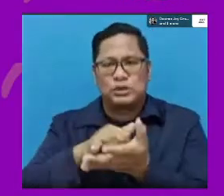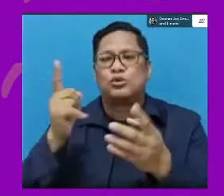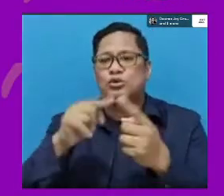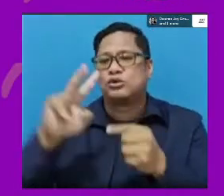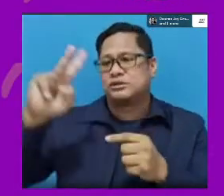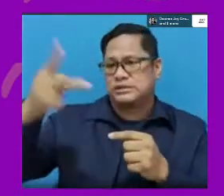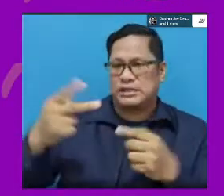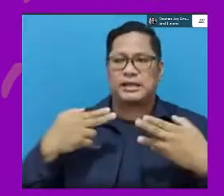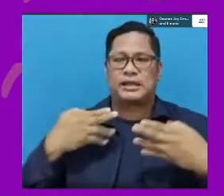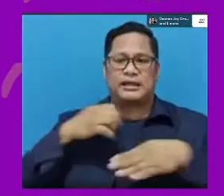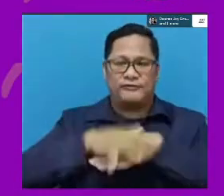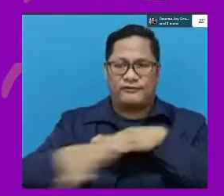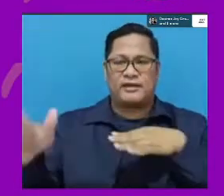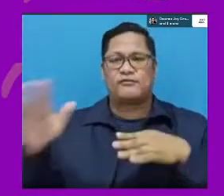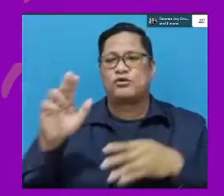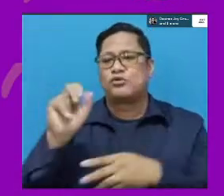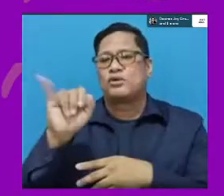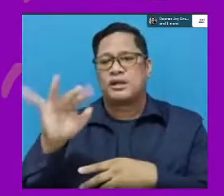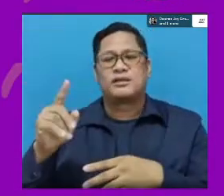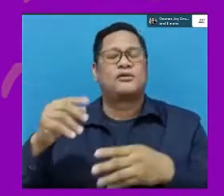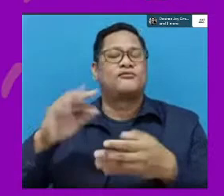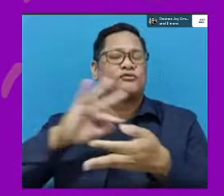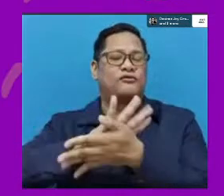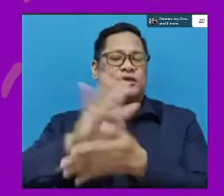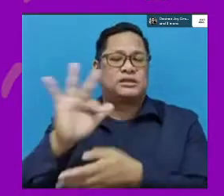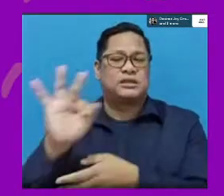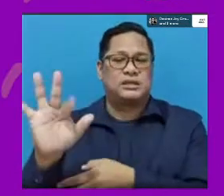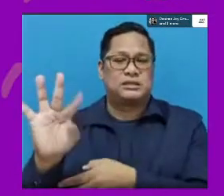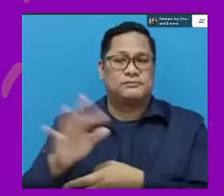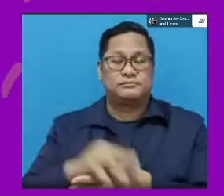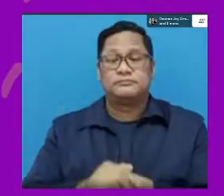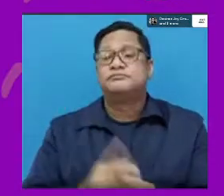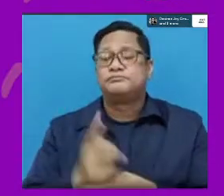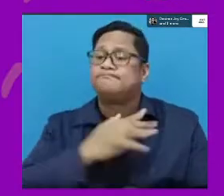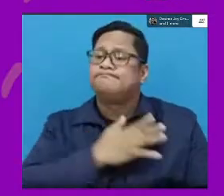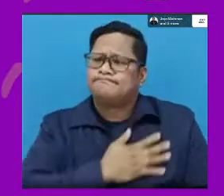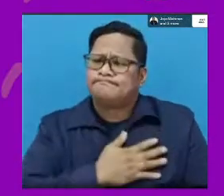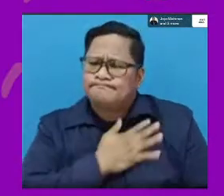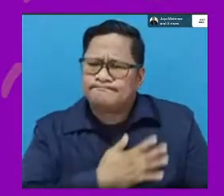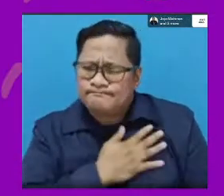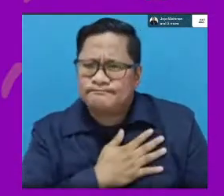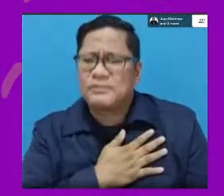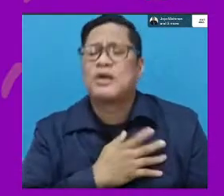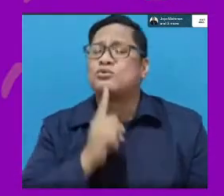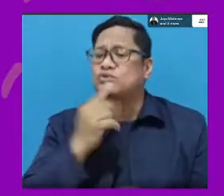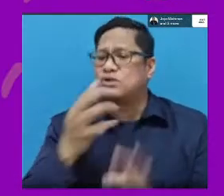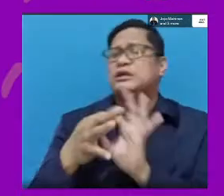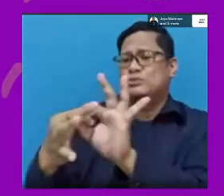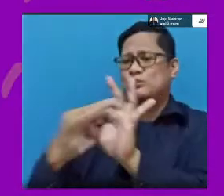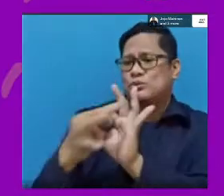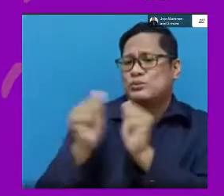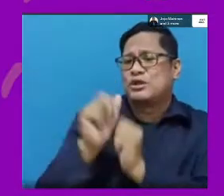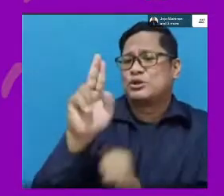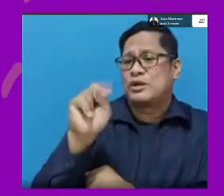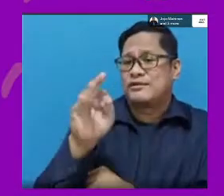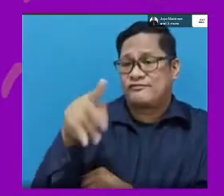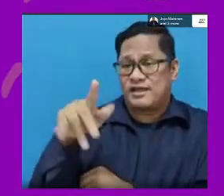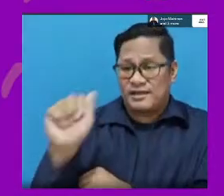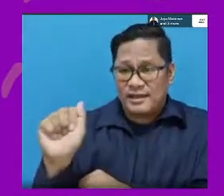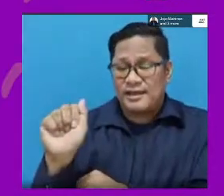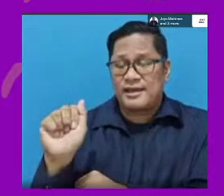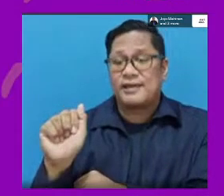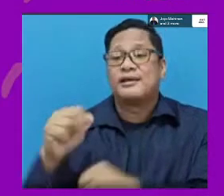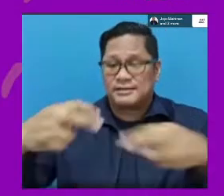of COVID-19. We are pleased to co-convene with UNFPA and others this